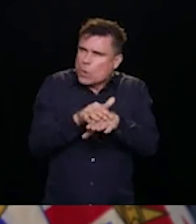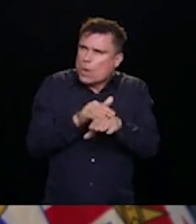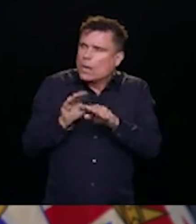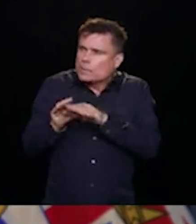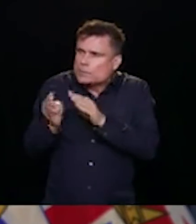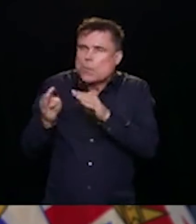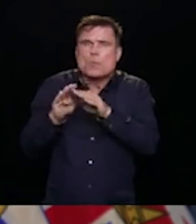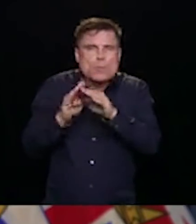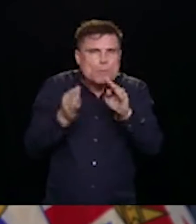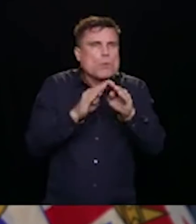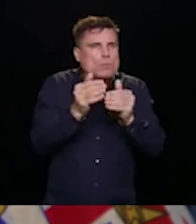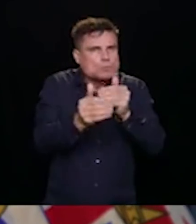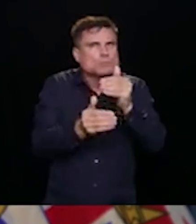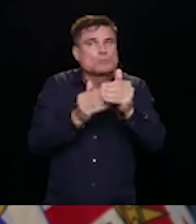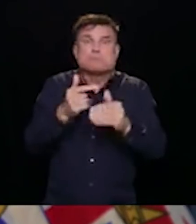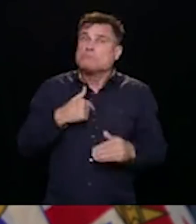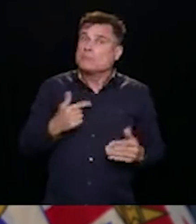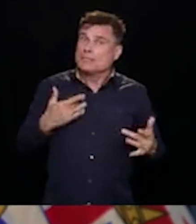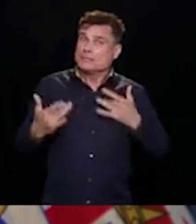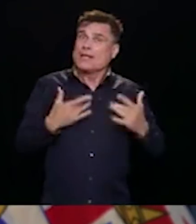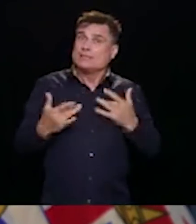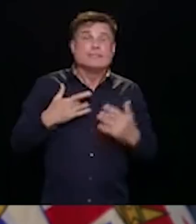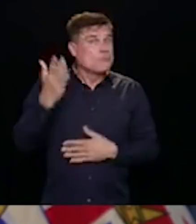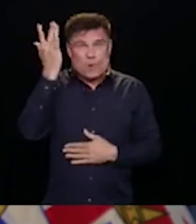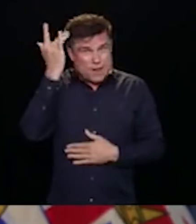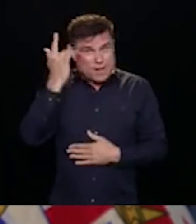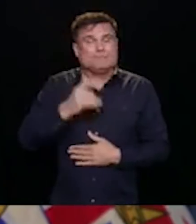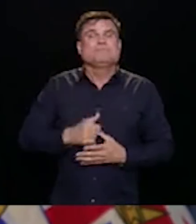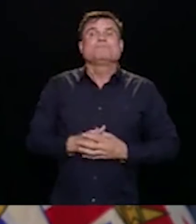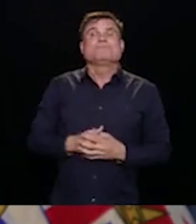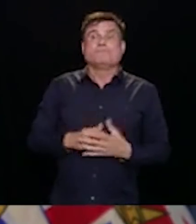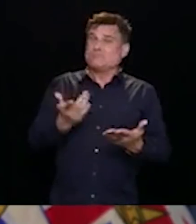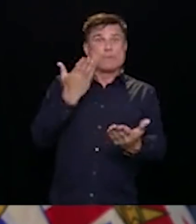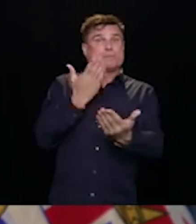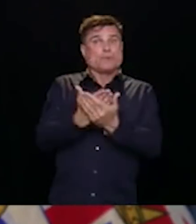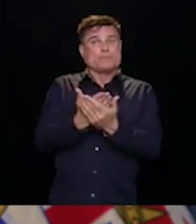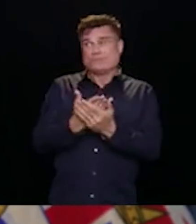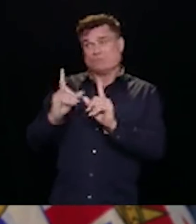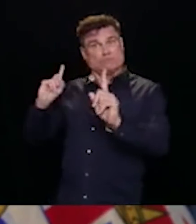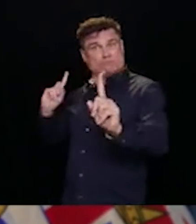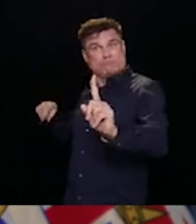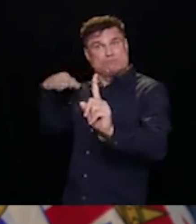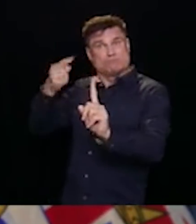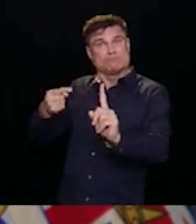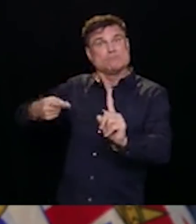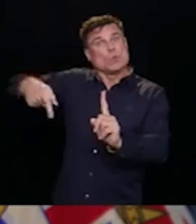that we've been able to find our balance here in BC. Our balance of being able to increase our contacts